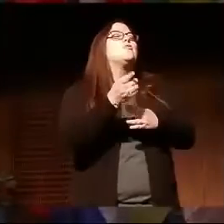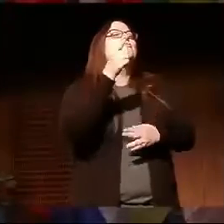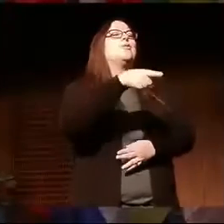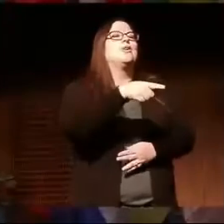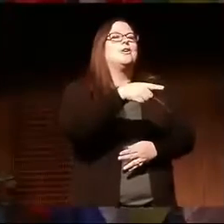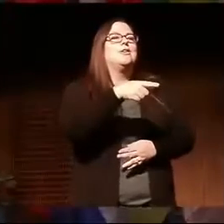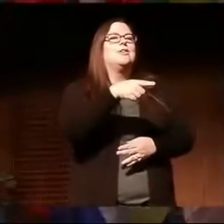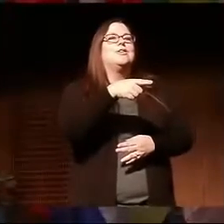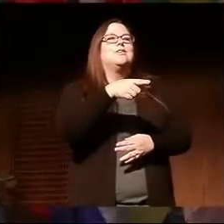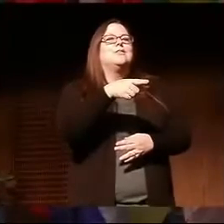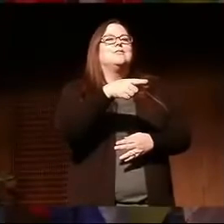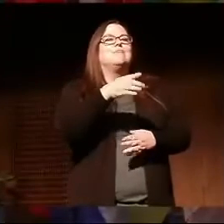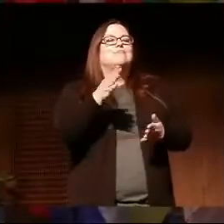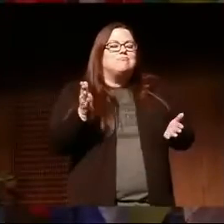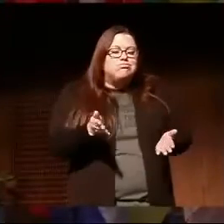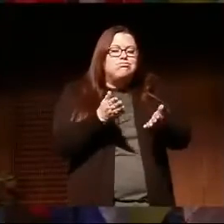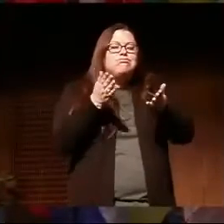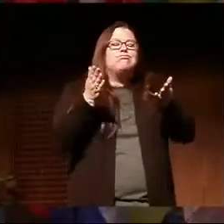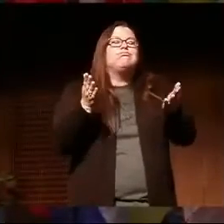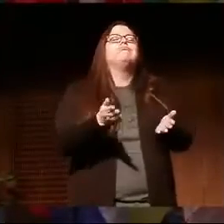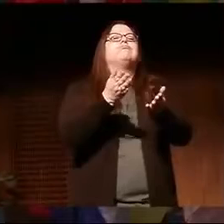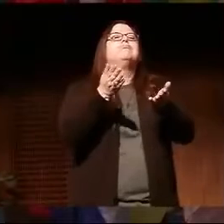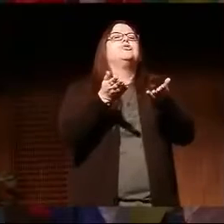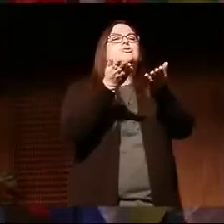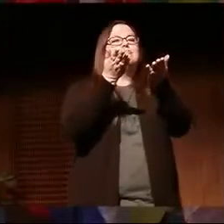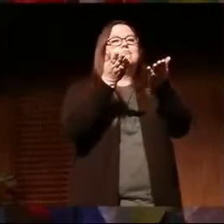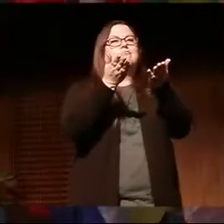and buoy your spirit.